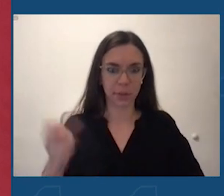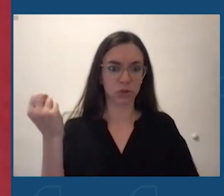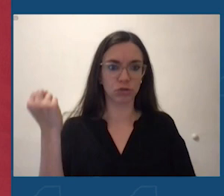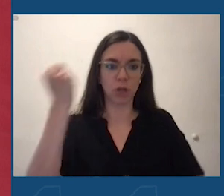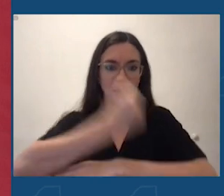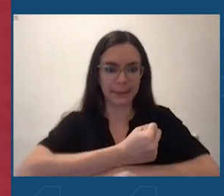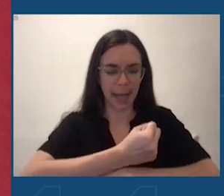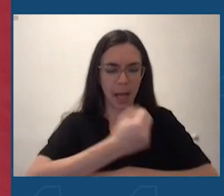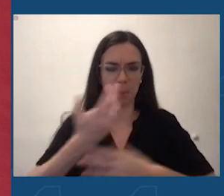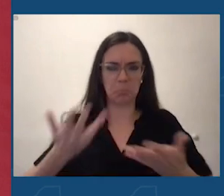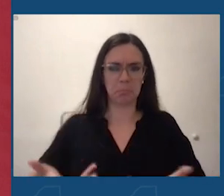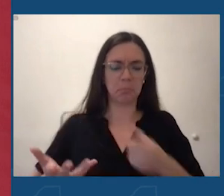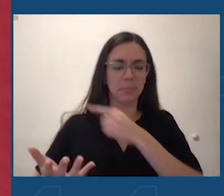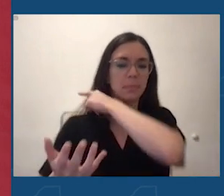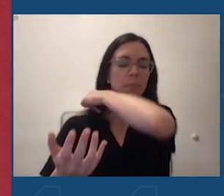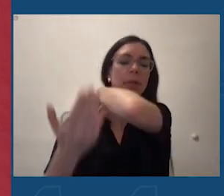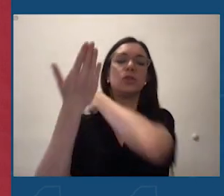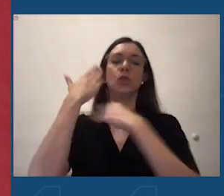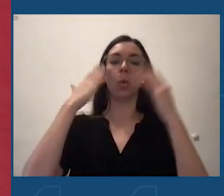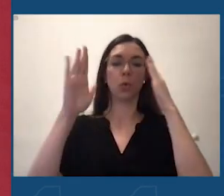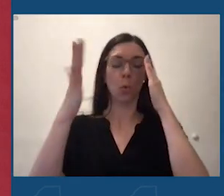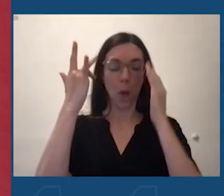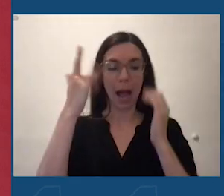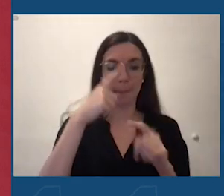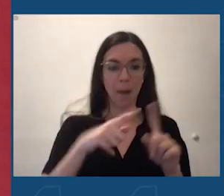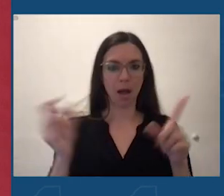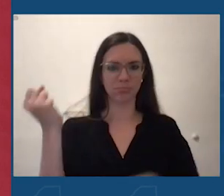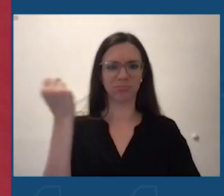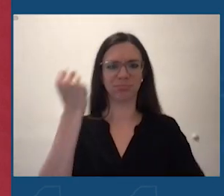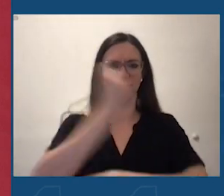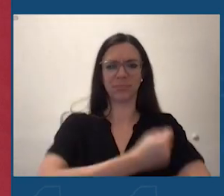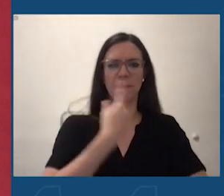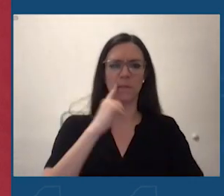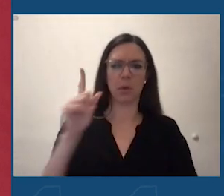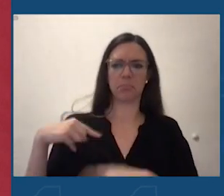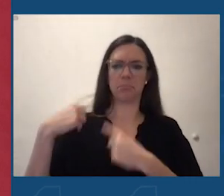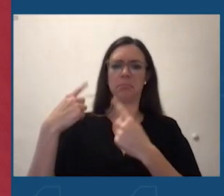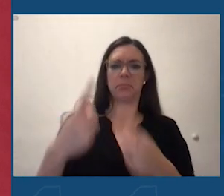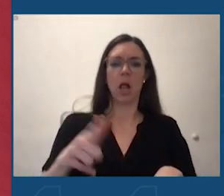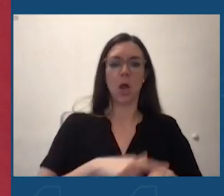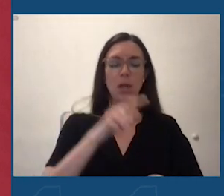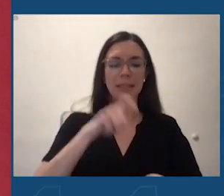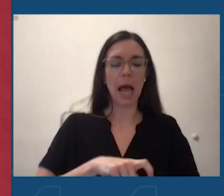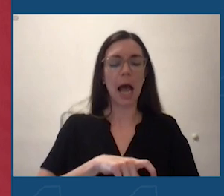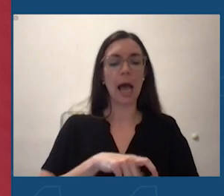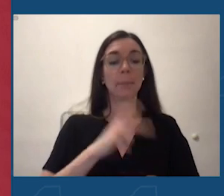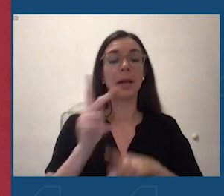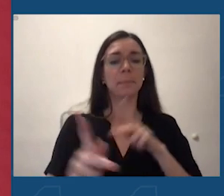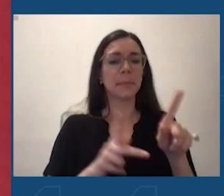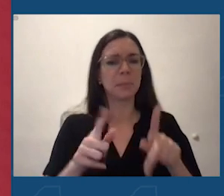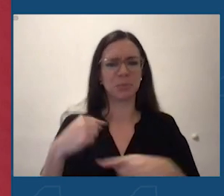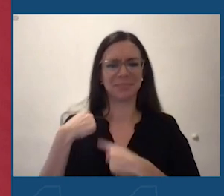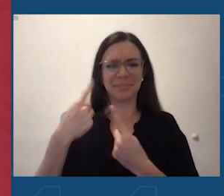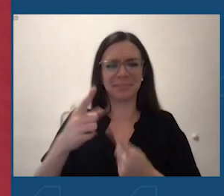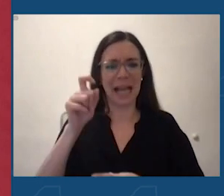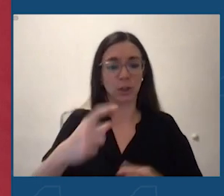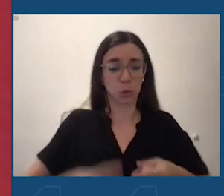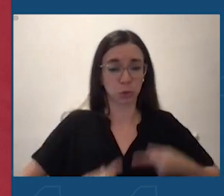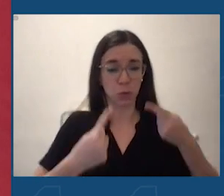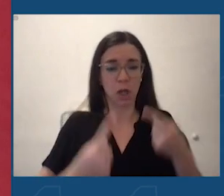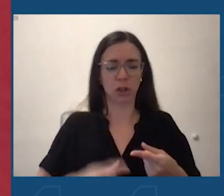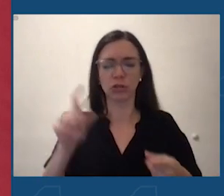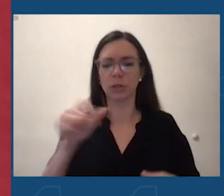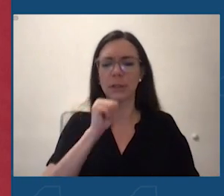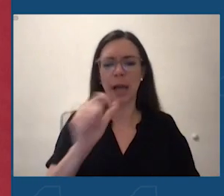Don't know why. But it's been closed for a long time, and literally, people have had to struggle. They shouldn't have to travel hundreds of